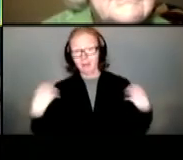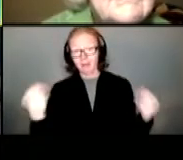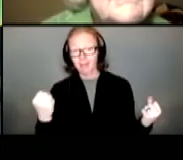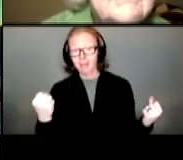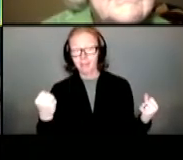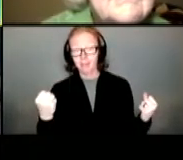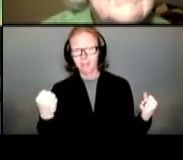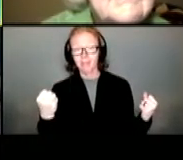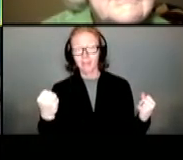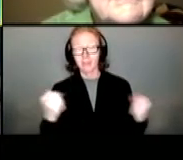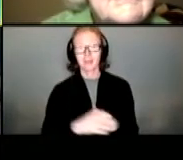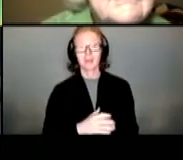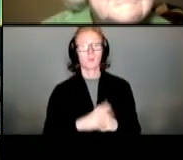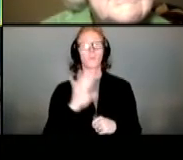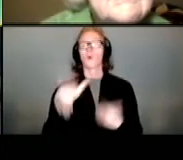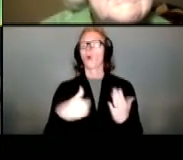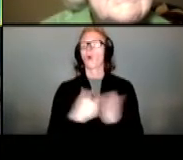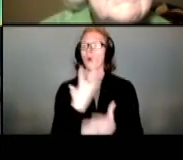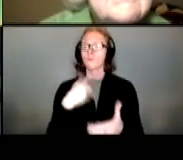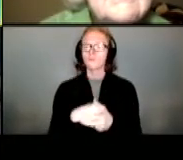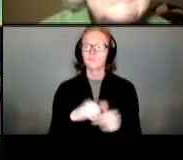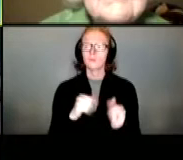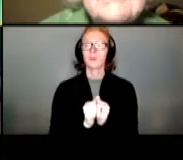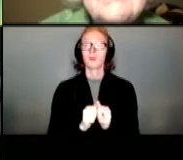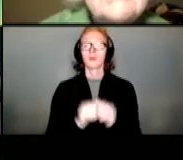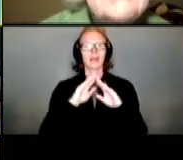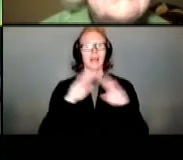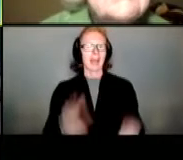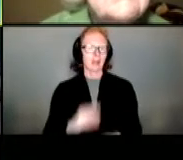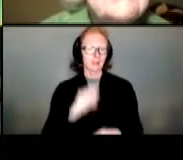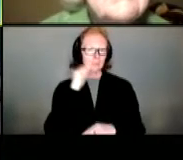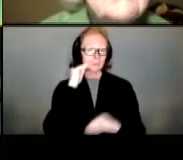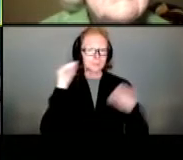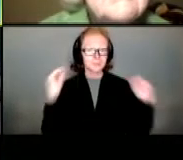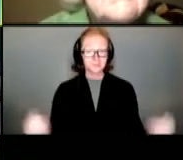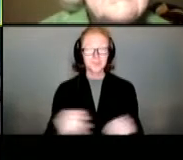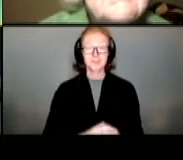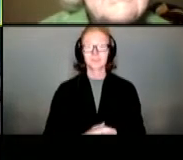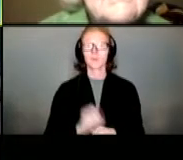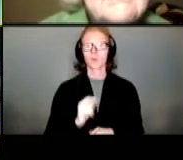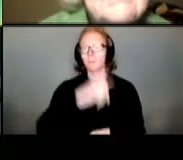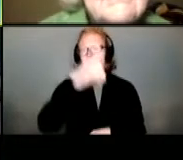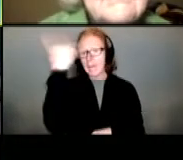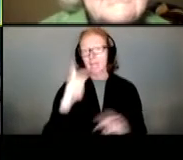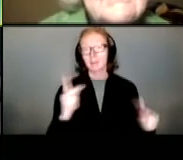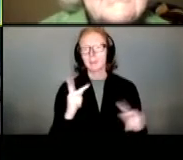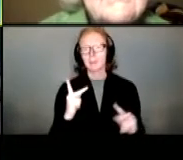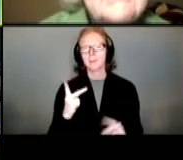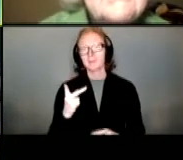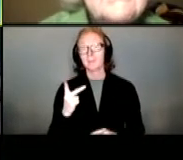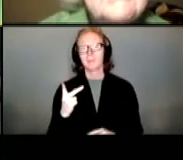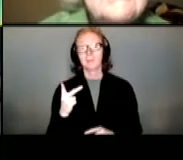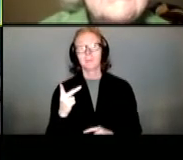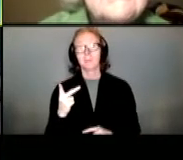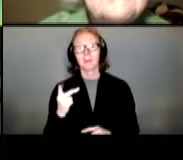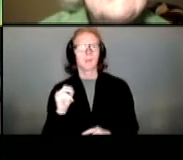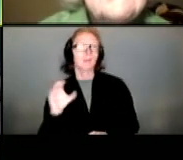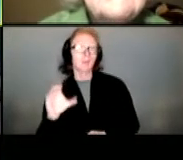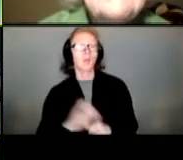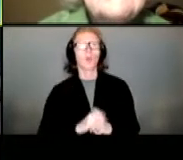clientele. We're all part of the houselessness or Black or people of color or multi-ethnic